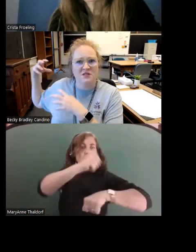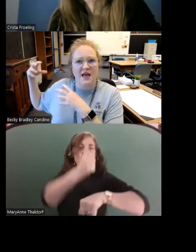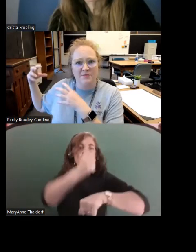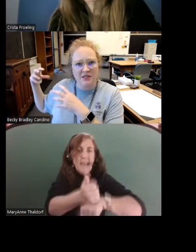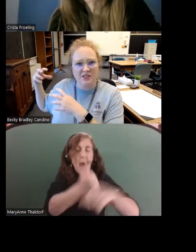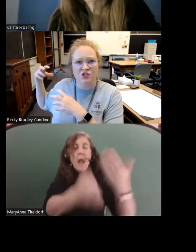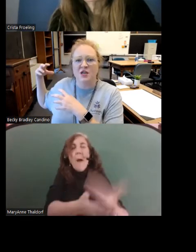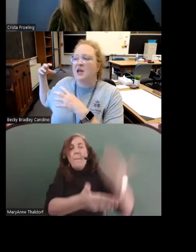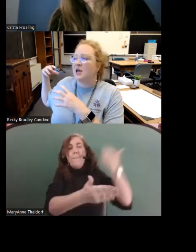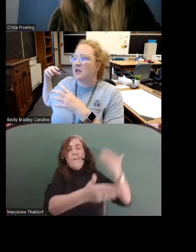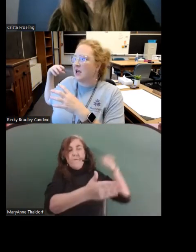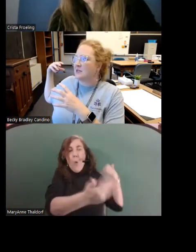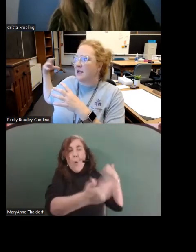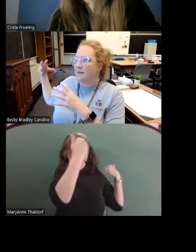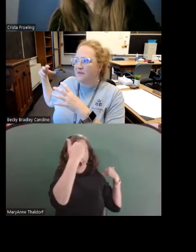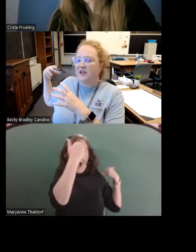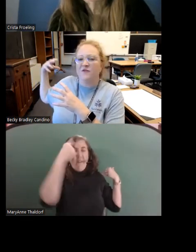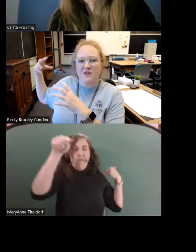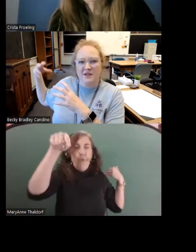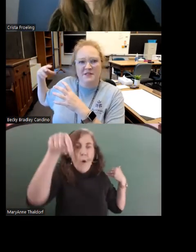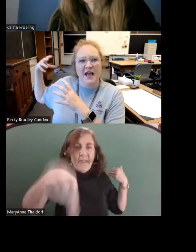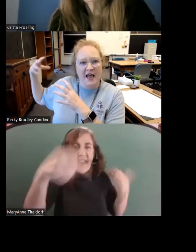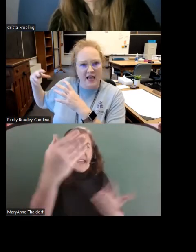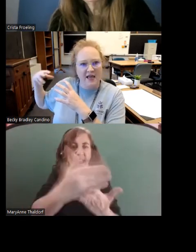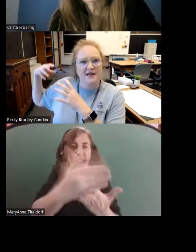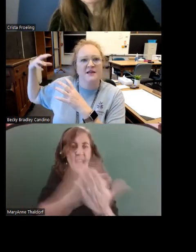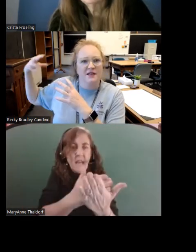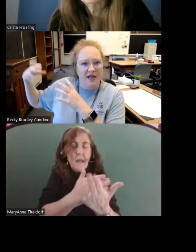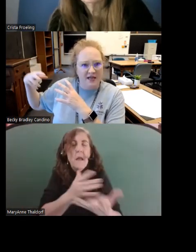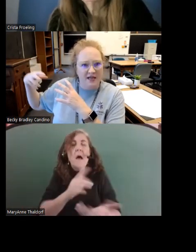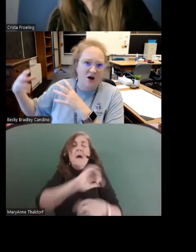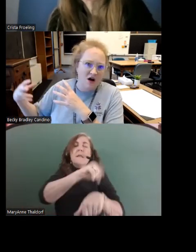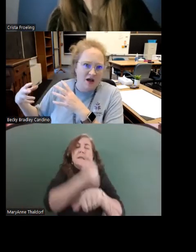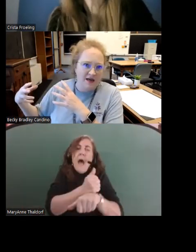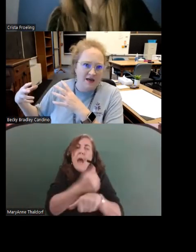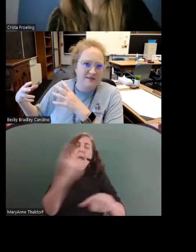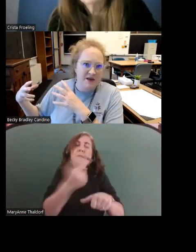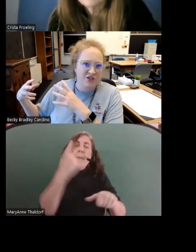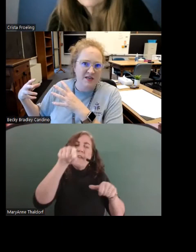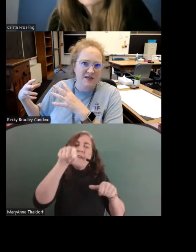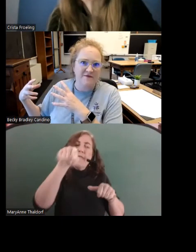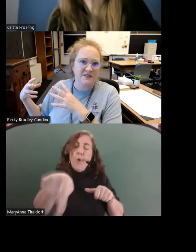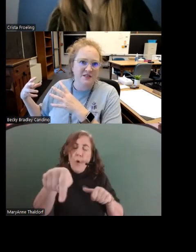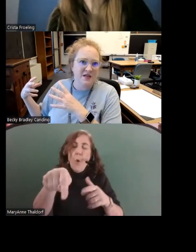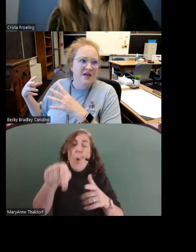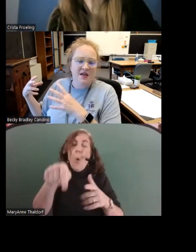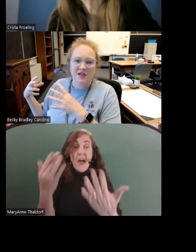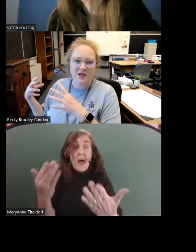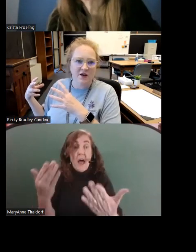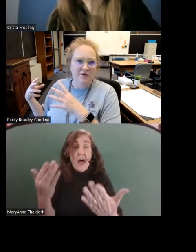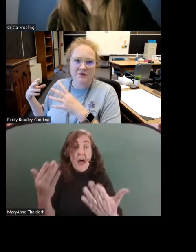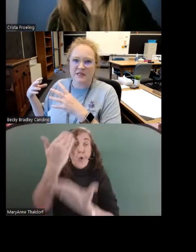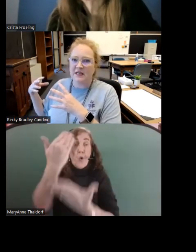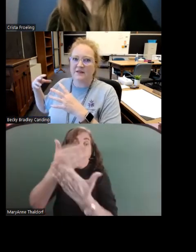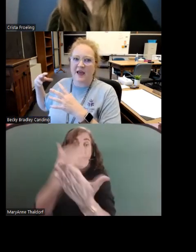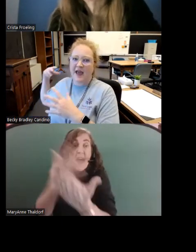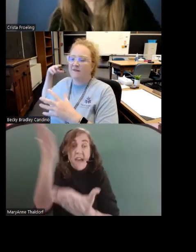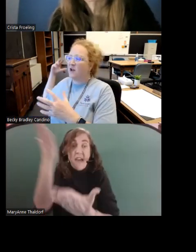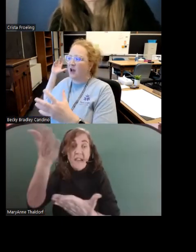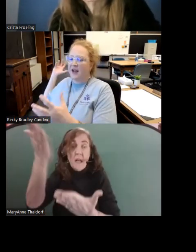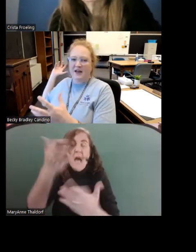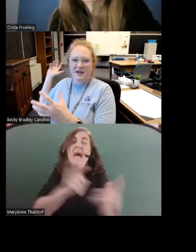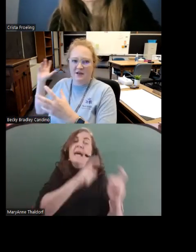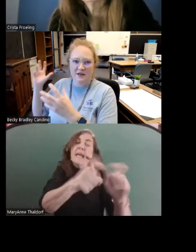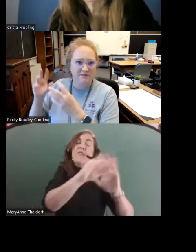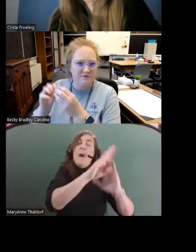to establish something for them to hang the lesson on, especially if it's, you know, they have